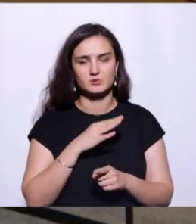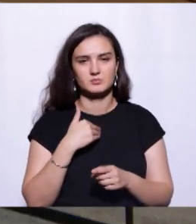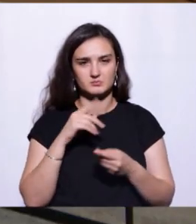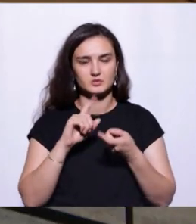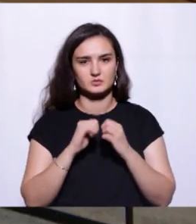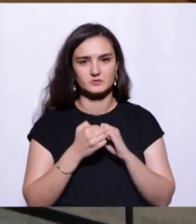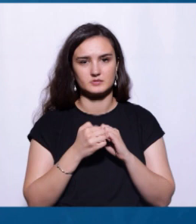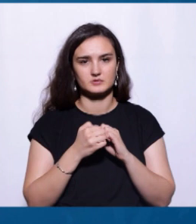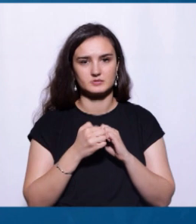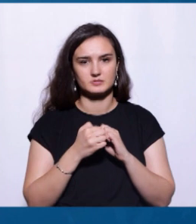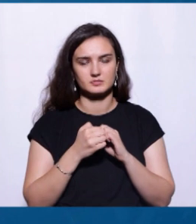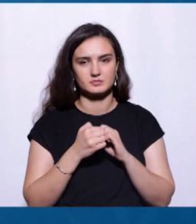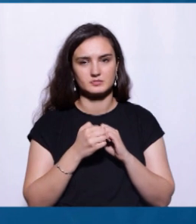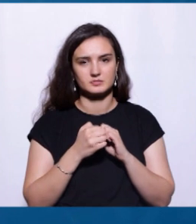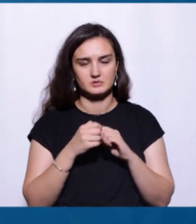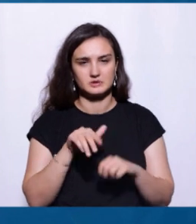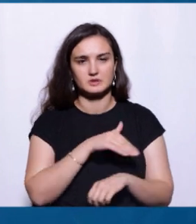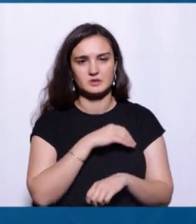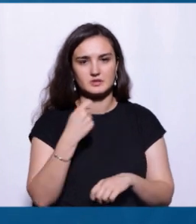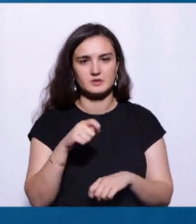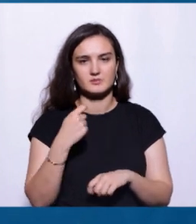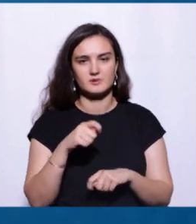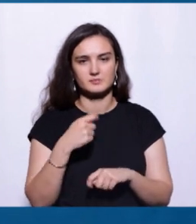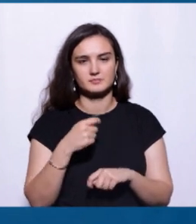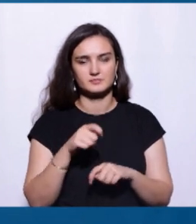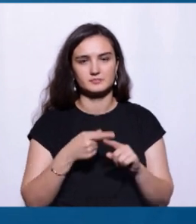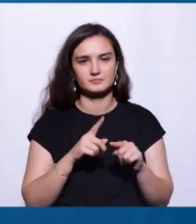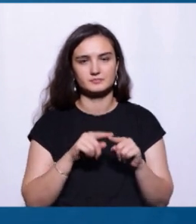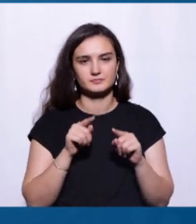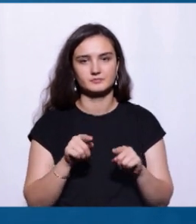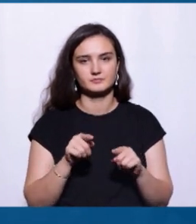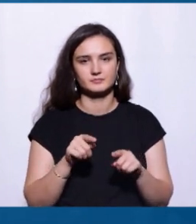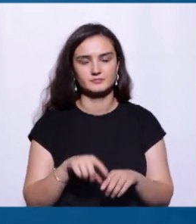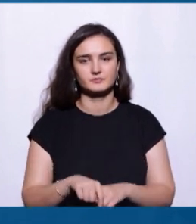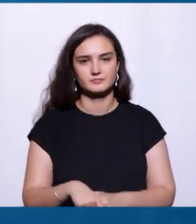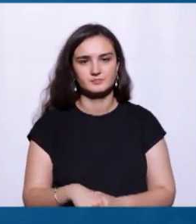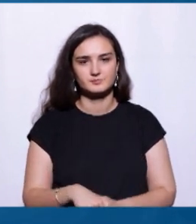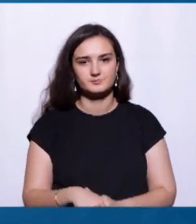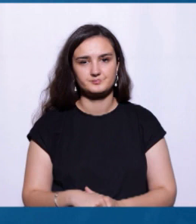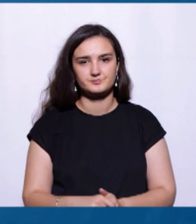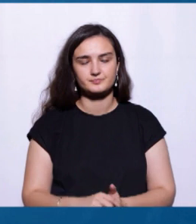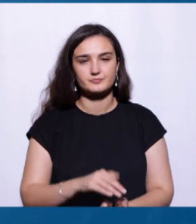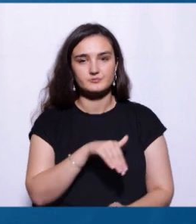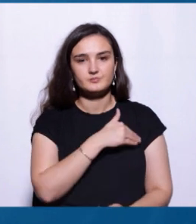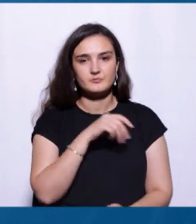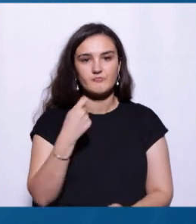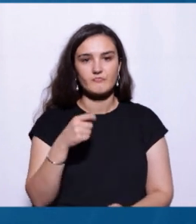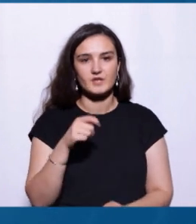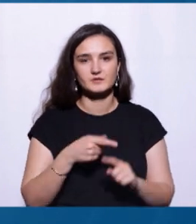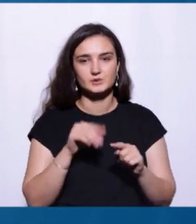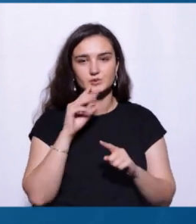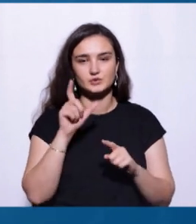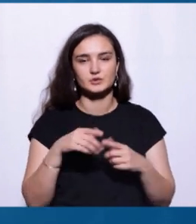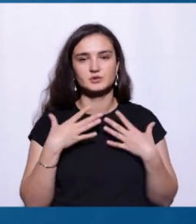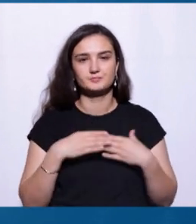Miss Sophie. It's thermometer. You are right. The key word in this sentence is fever. Fever is when your